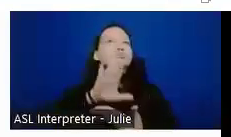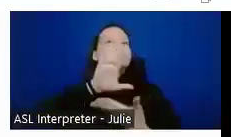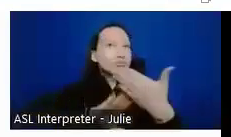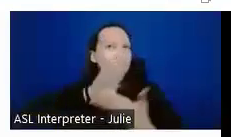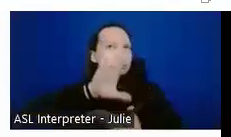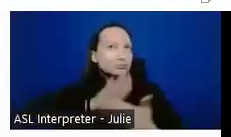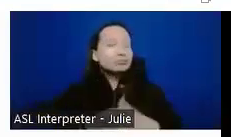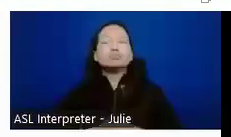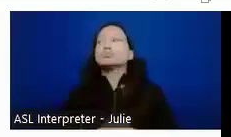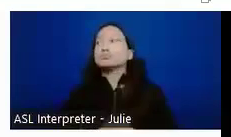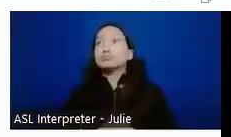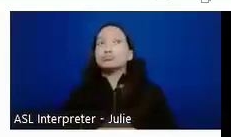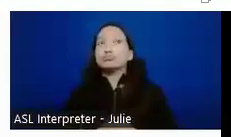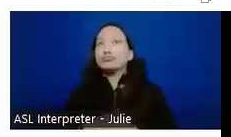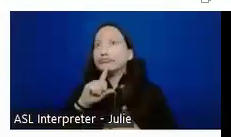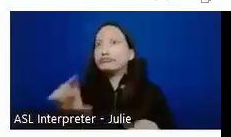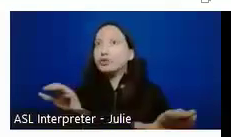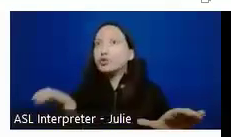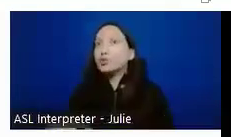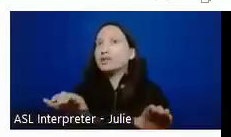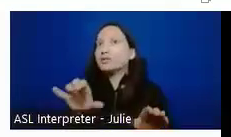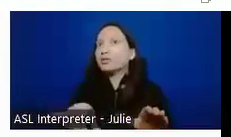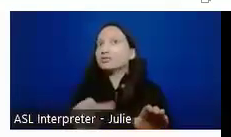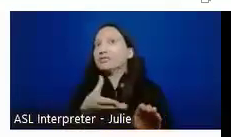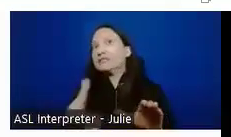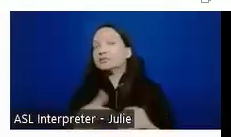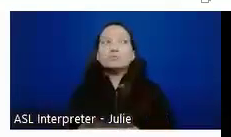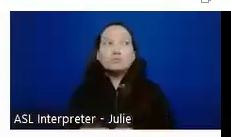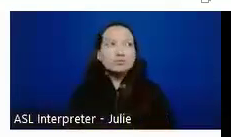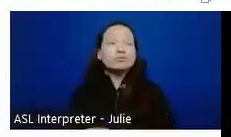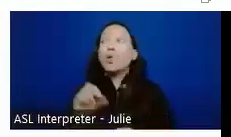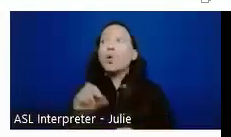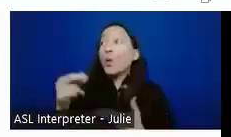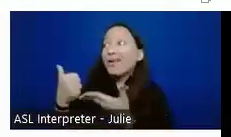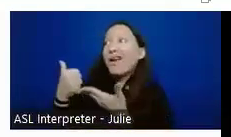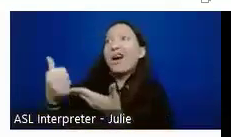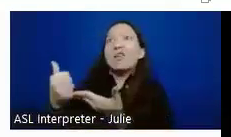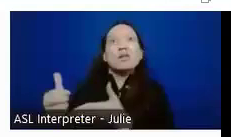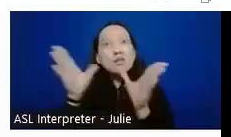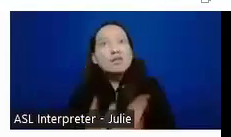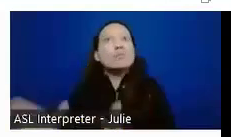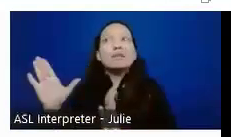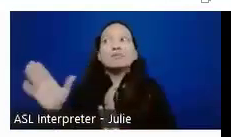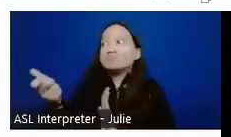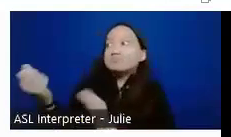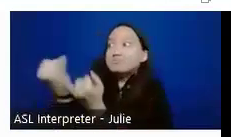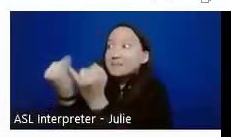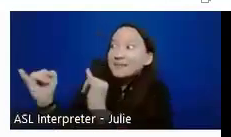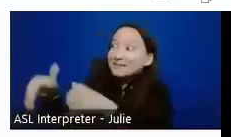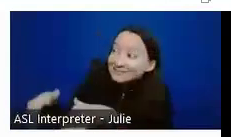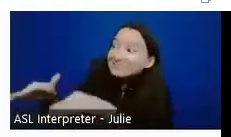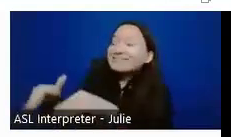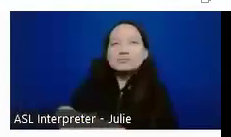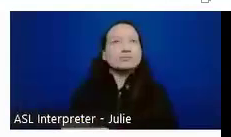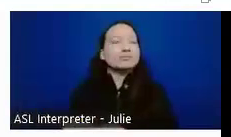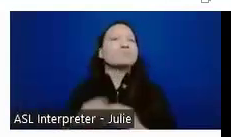person doing the thing, whatever that thing is, or assisting them in planning to do it on their own, which